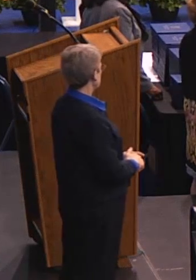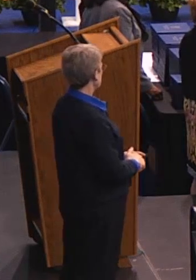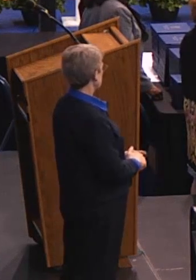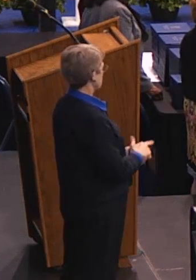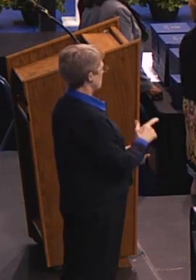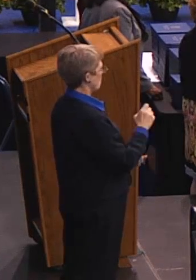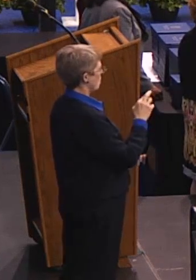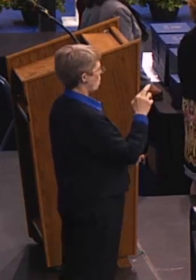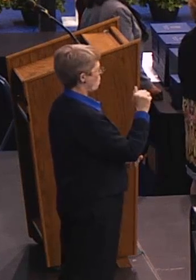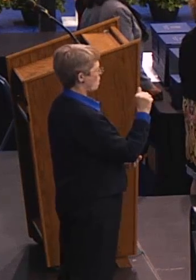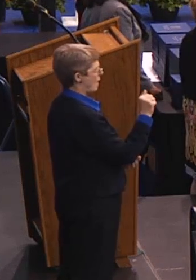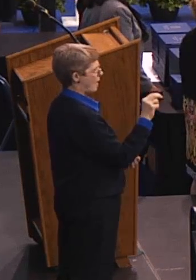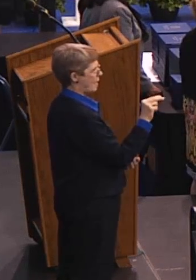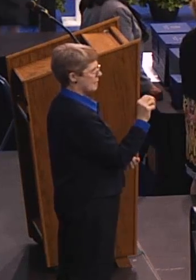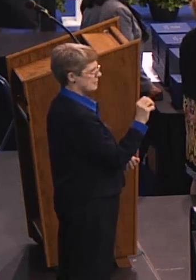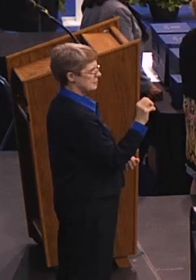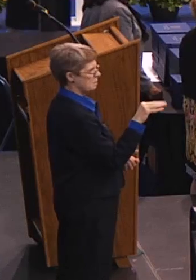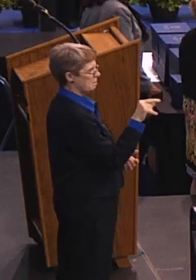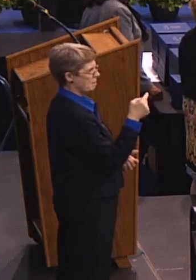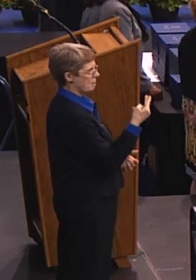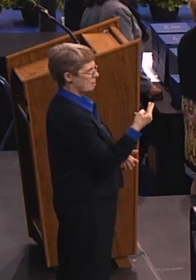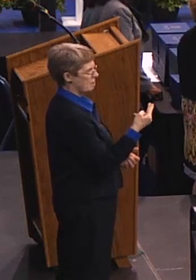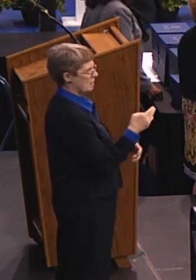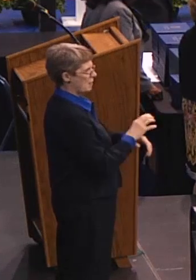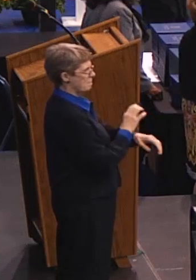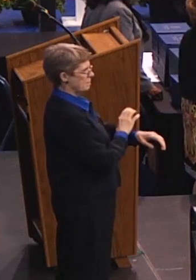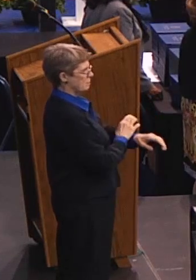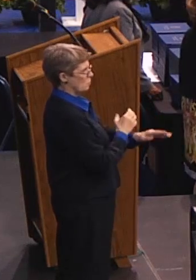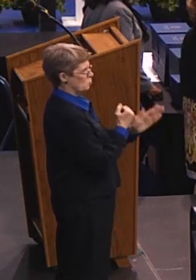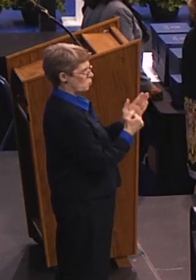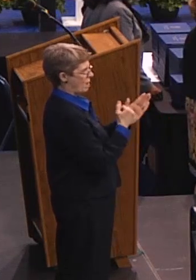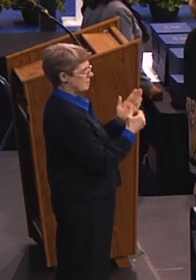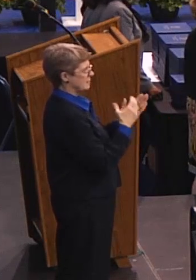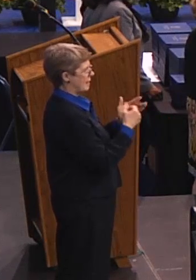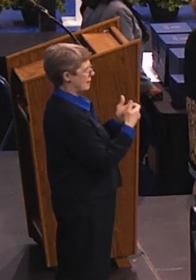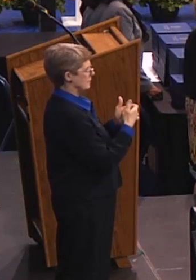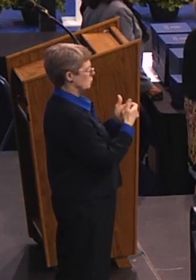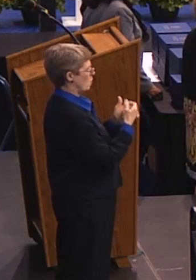Laura Ann Smith, computer graphics, electronic imaging.